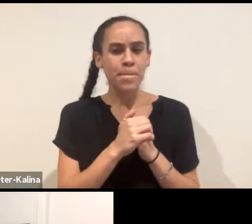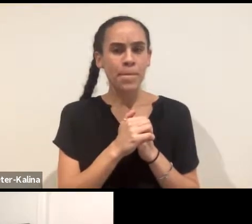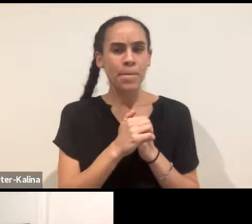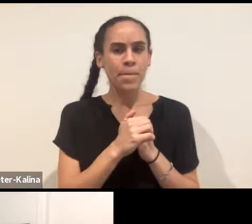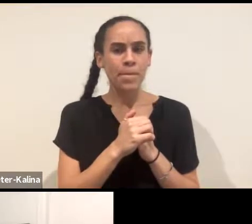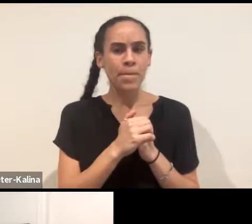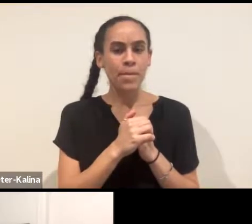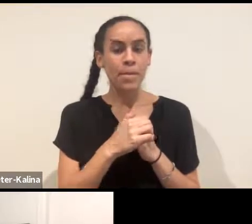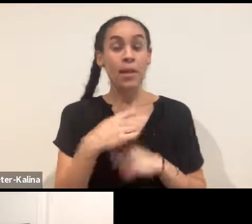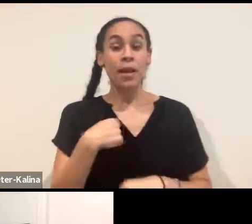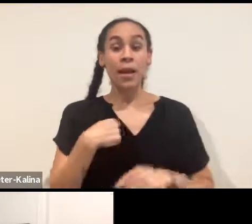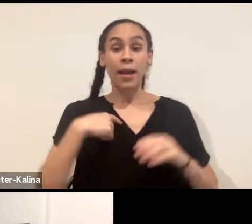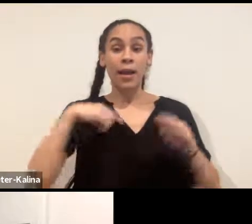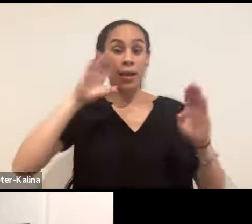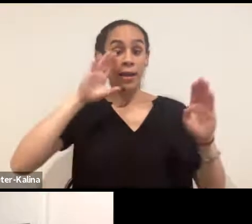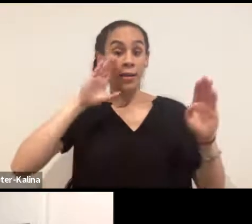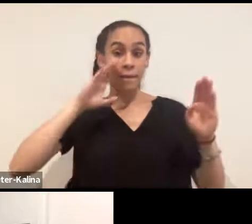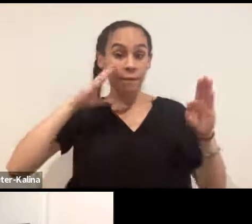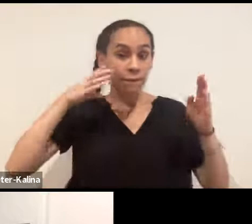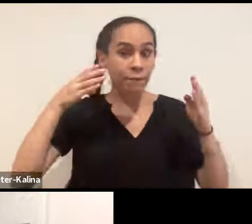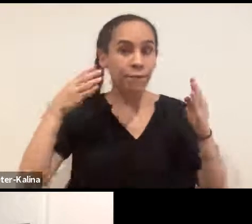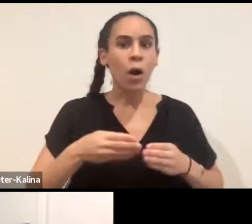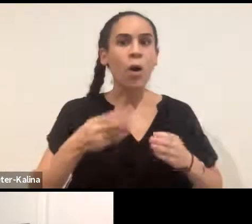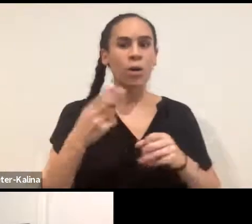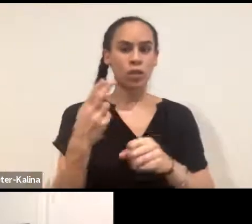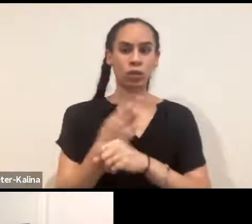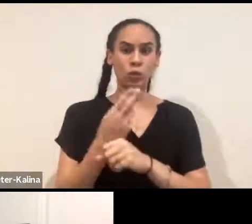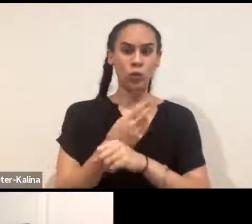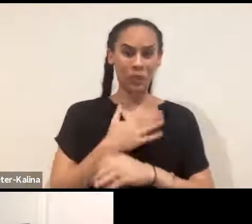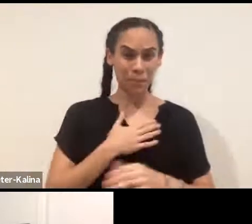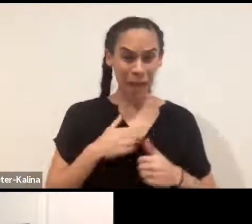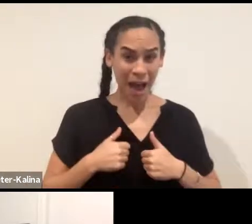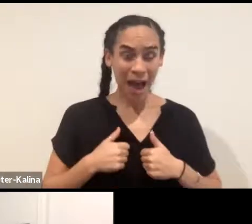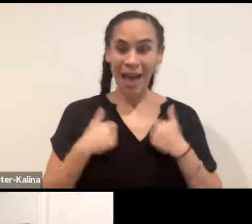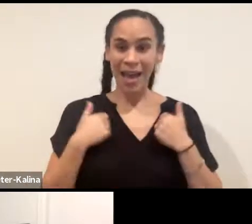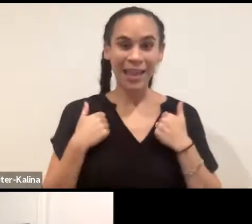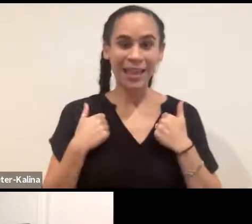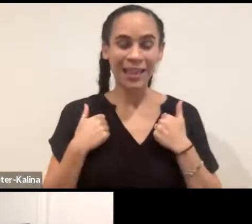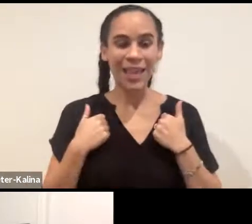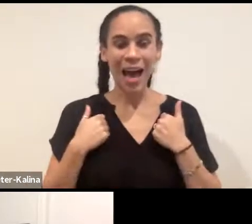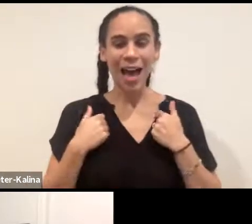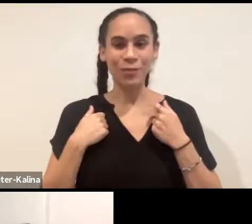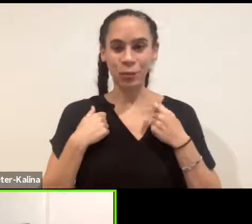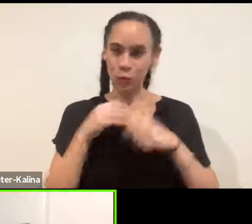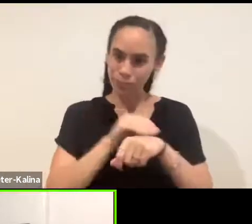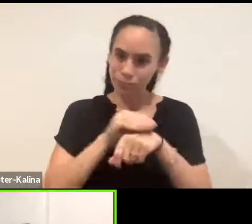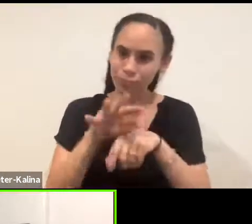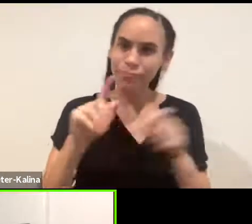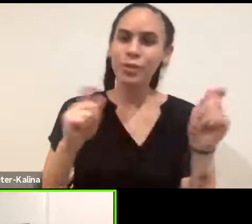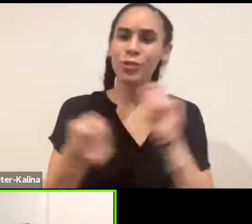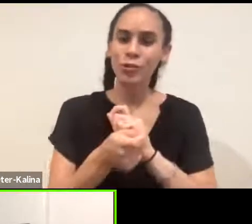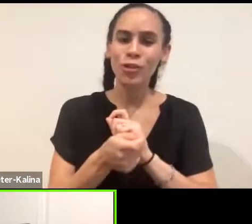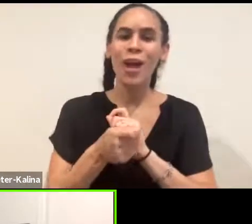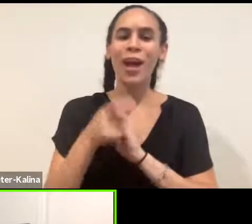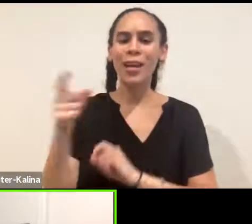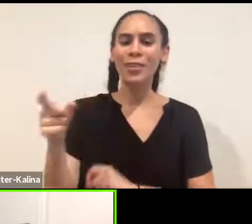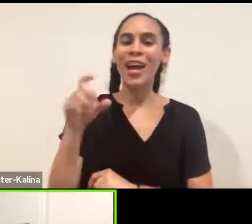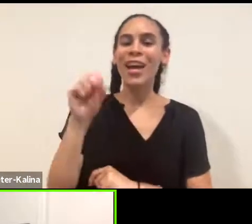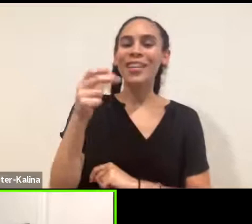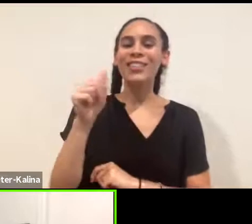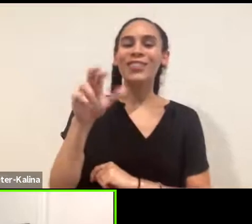using my life to create change. And Terry Gibbons is here and says in the chat, Radical Empathy. Yes. She has an amazing